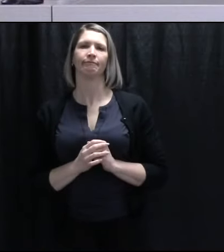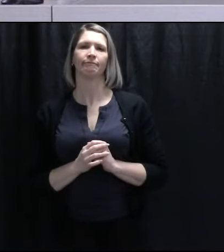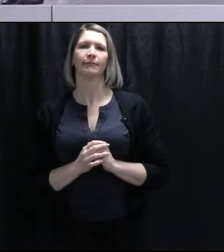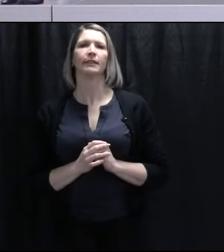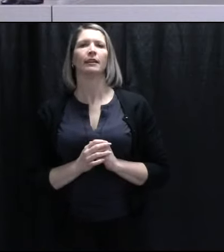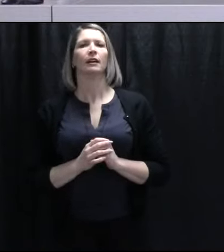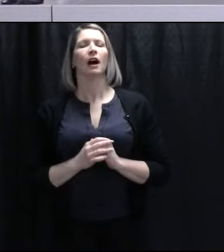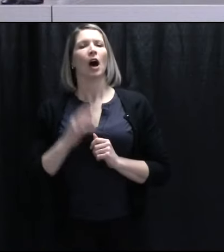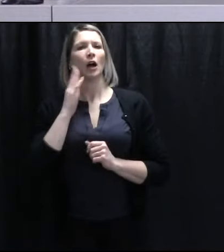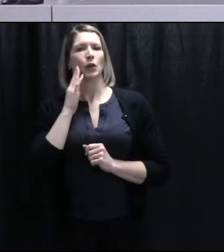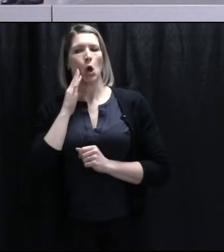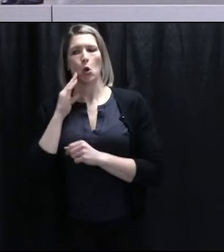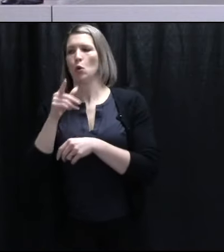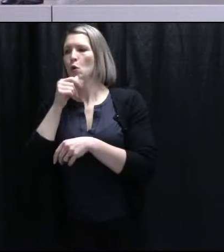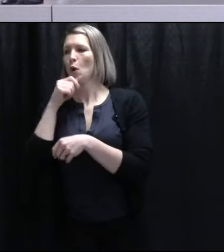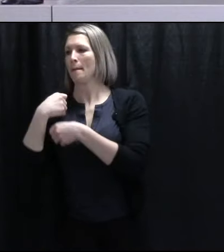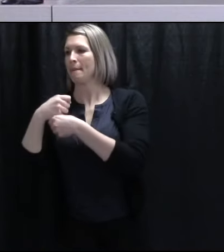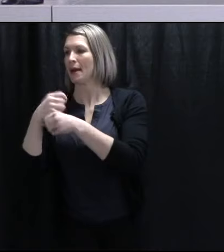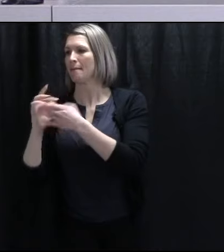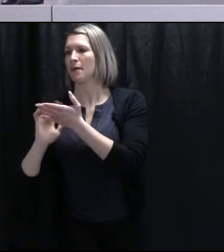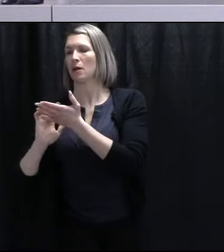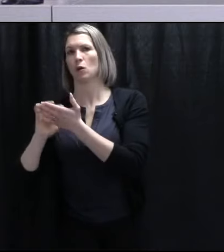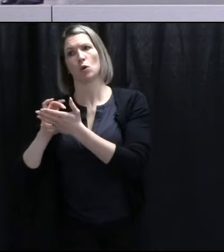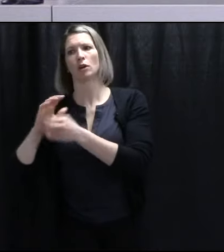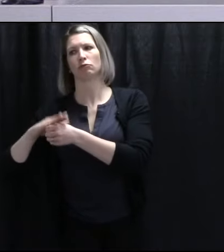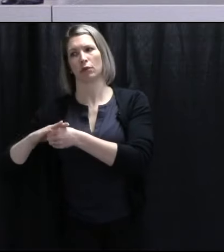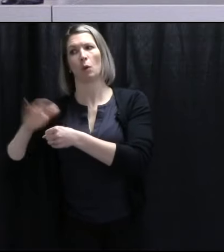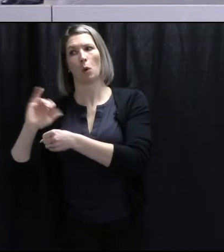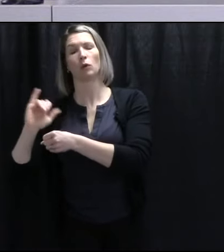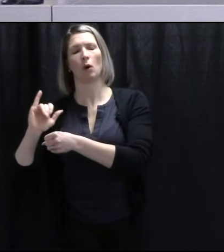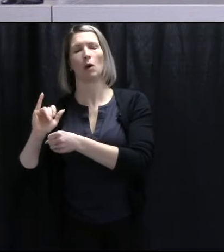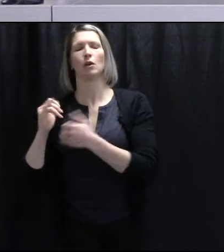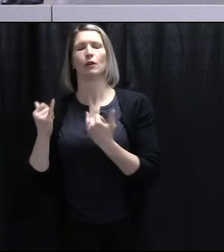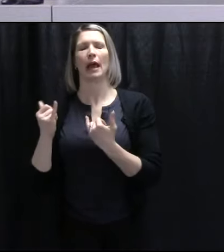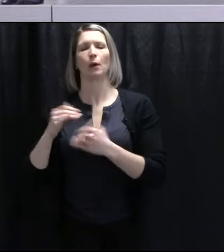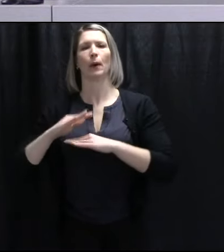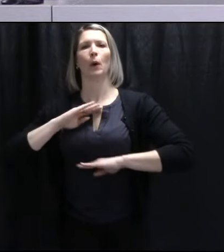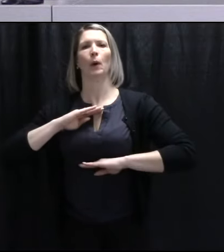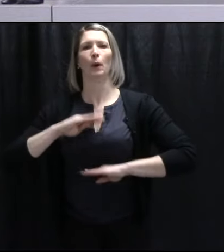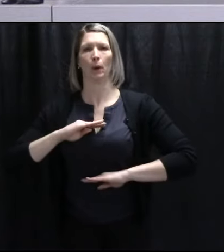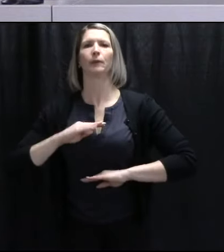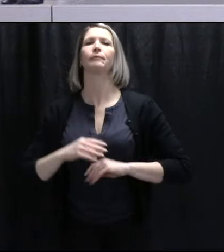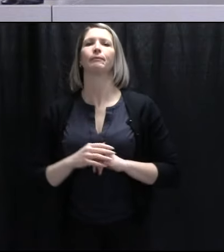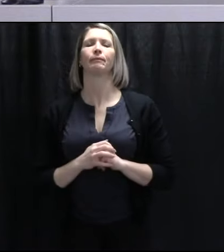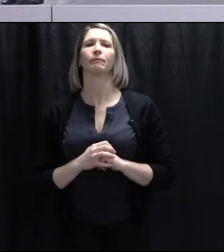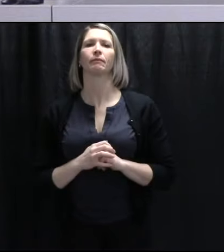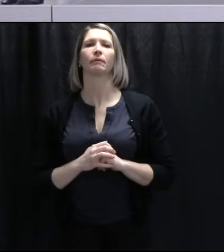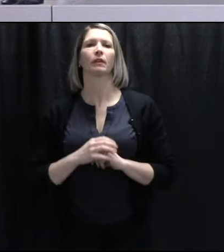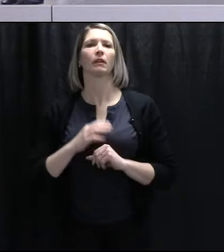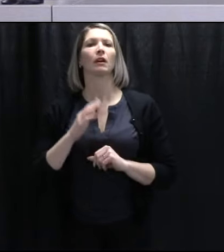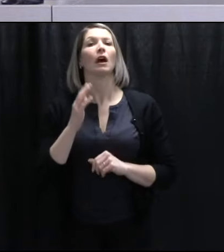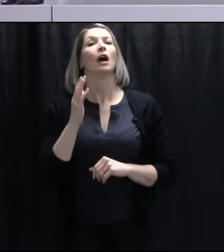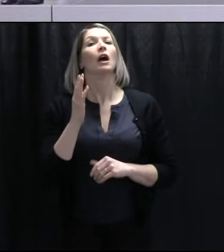fine. But one of the issues that I have had brought up to me is that wholesalers themselves were not under the impression that they had to report to the provincial government